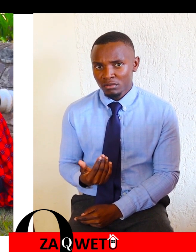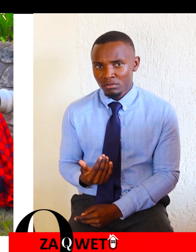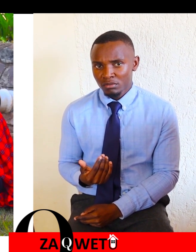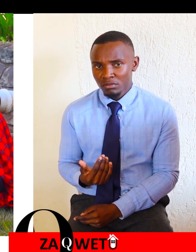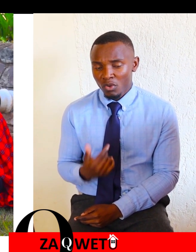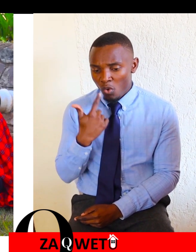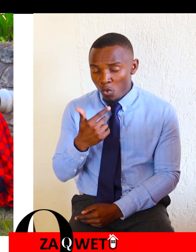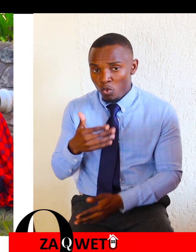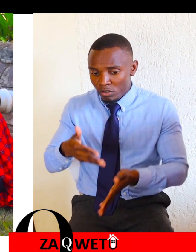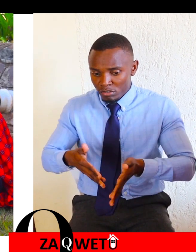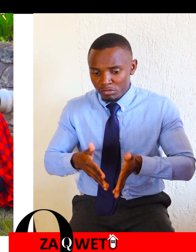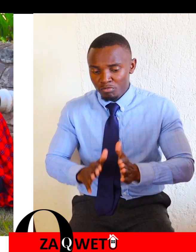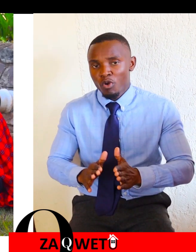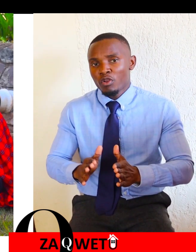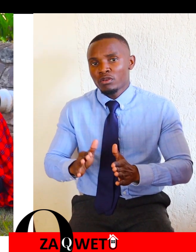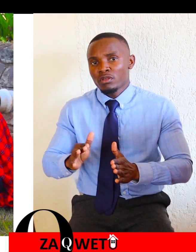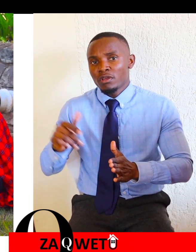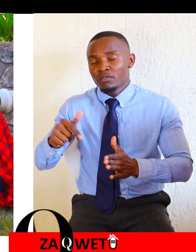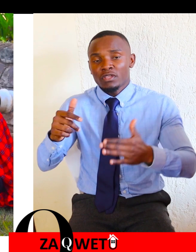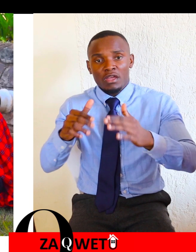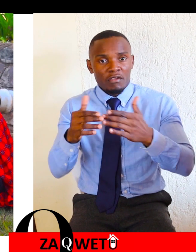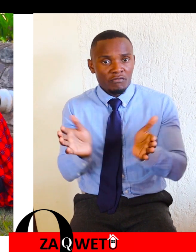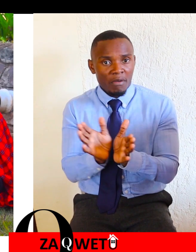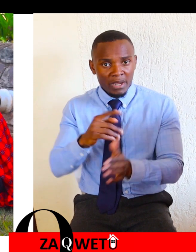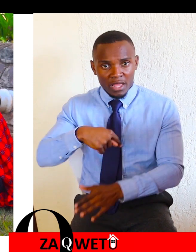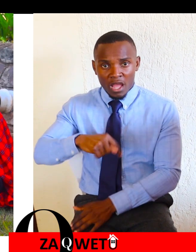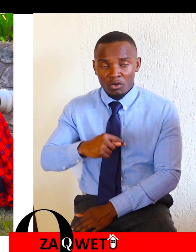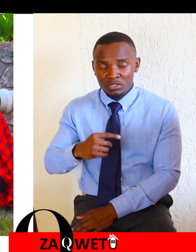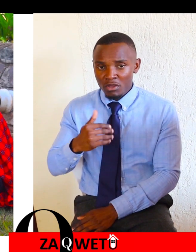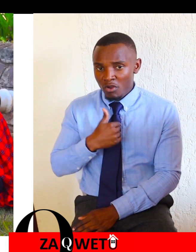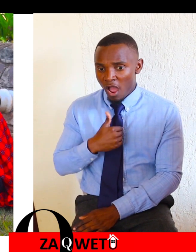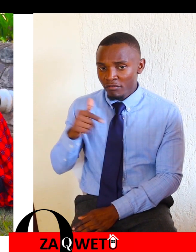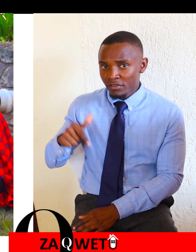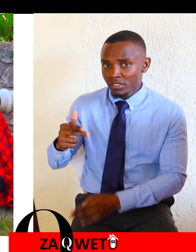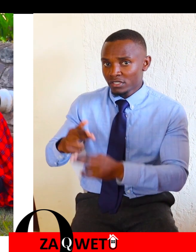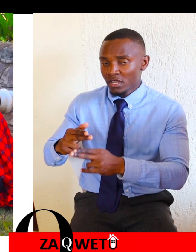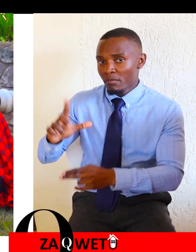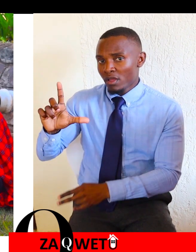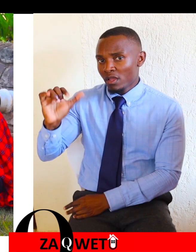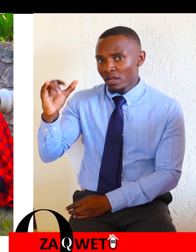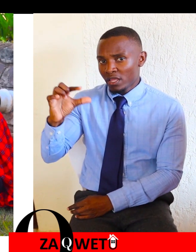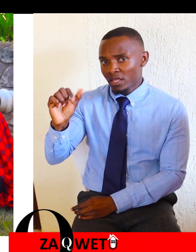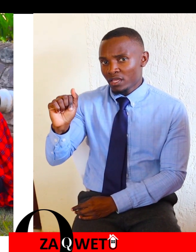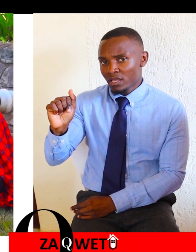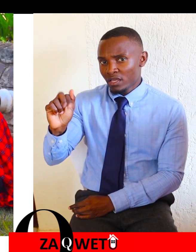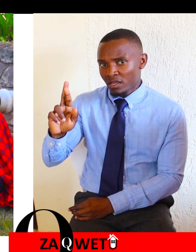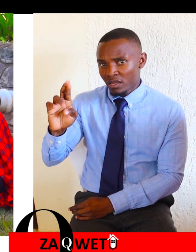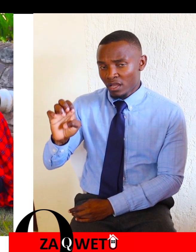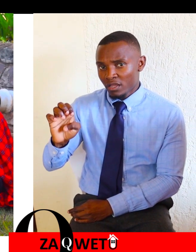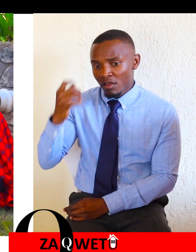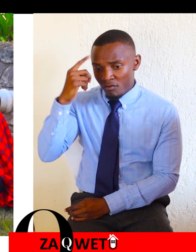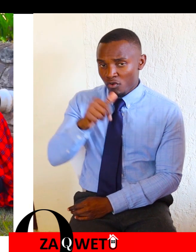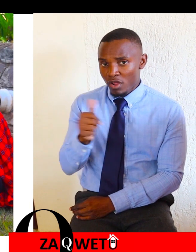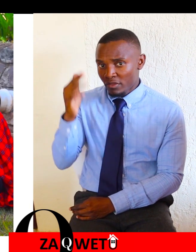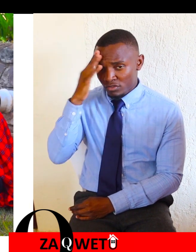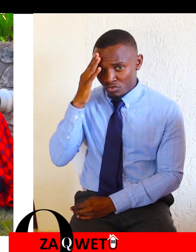any sibling born under the roof of the Ligaria family should bear a family's name just